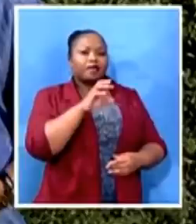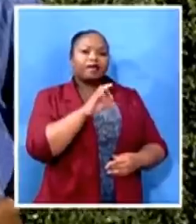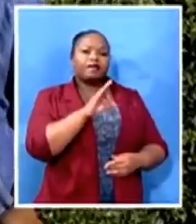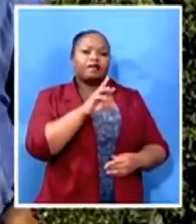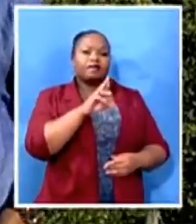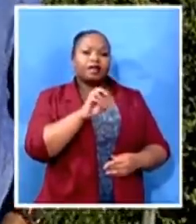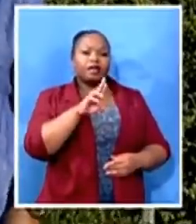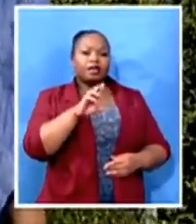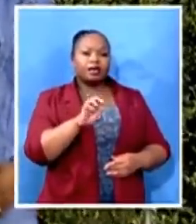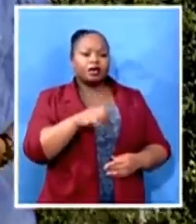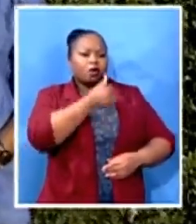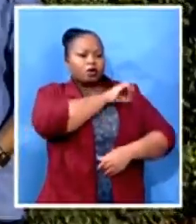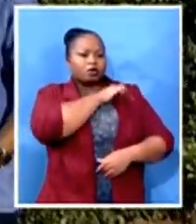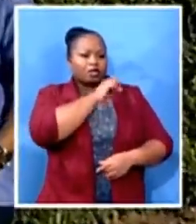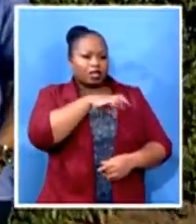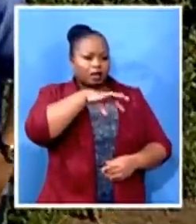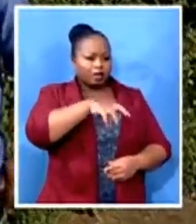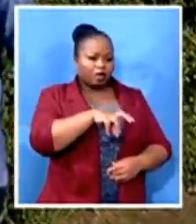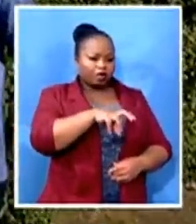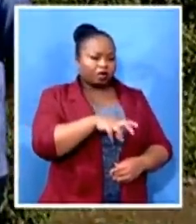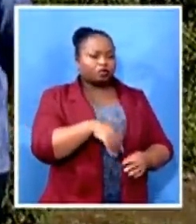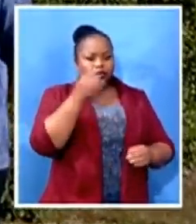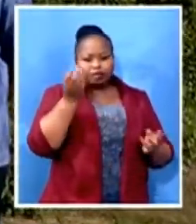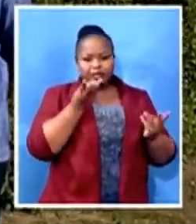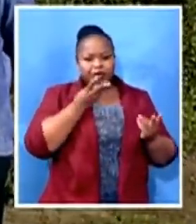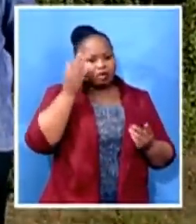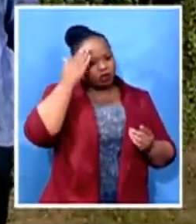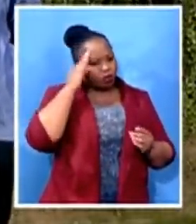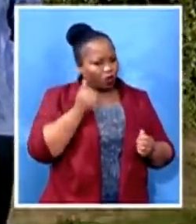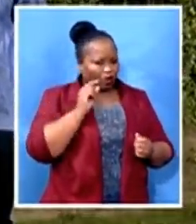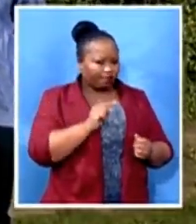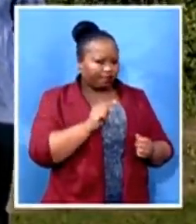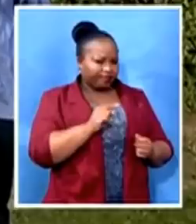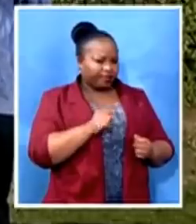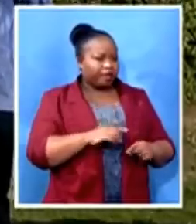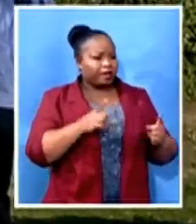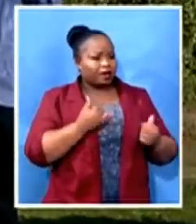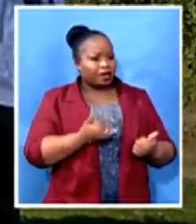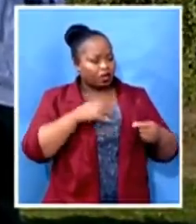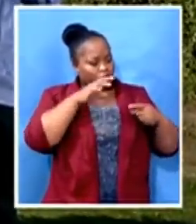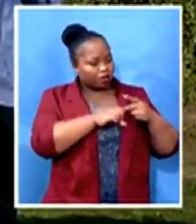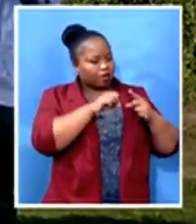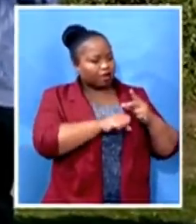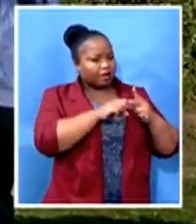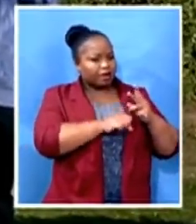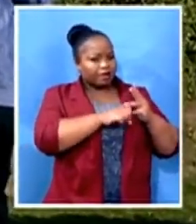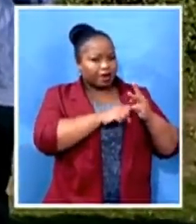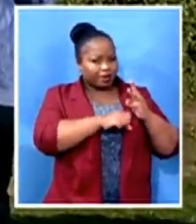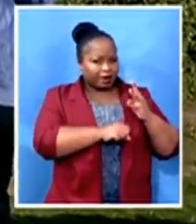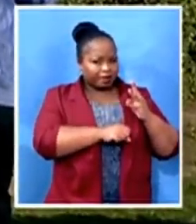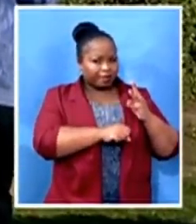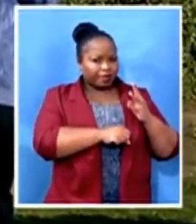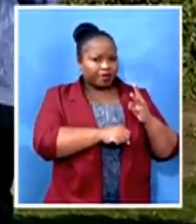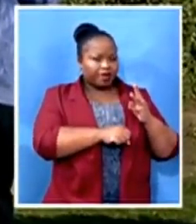referral hospital. Now, when these findings are made in preliminary